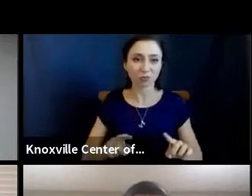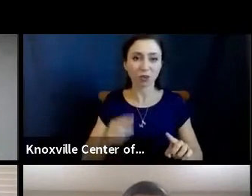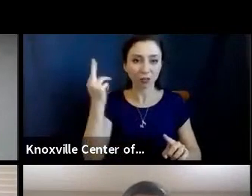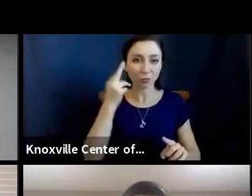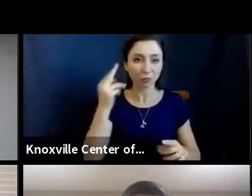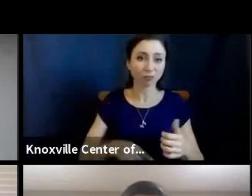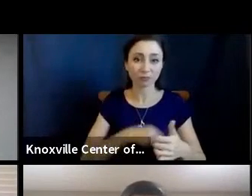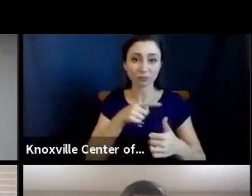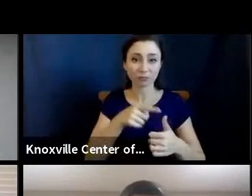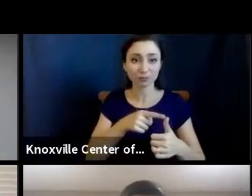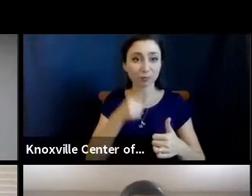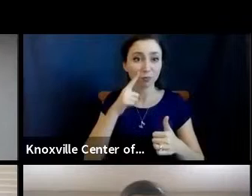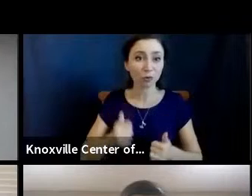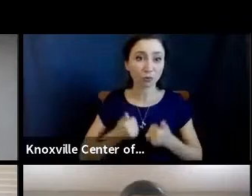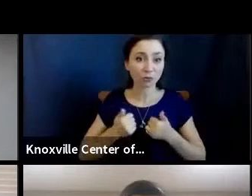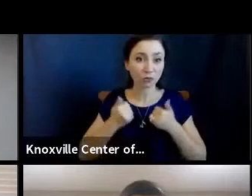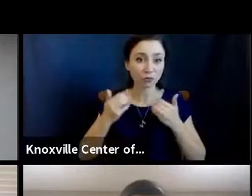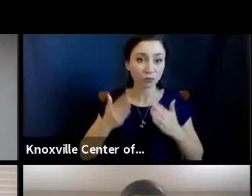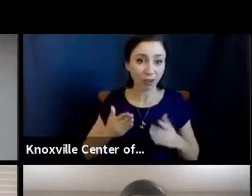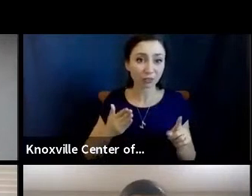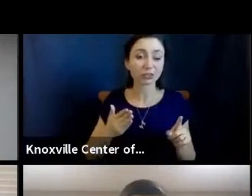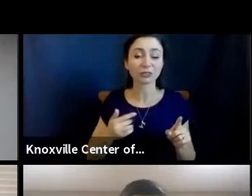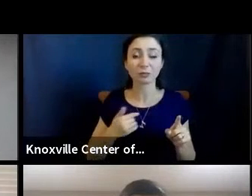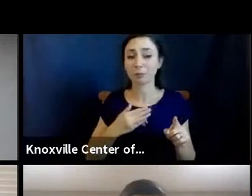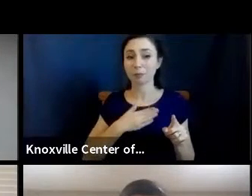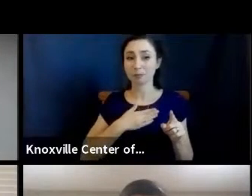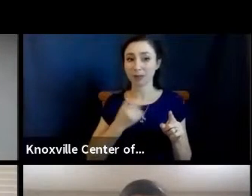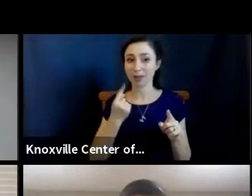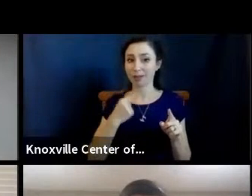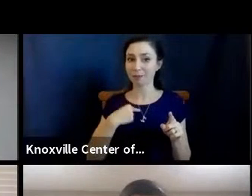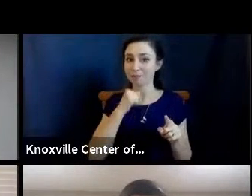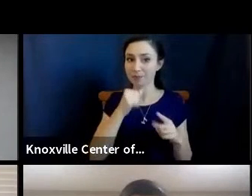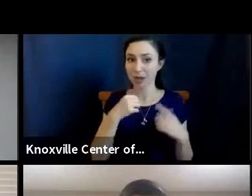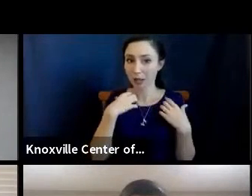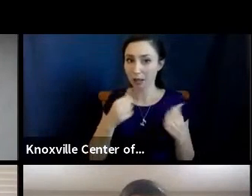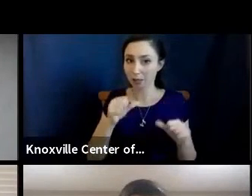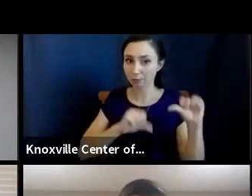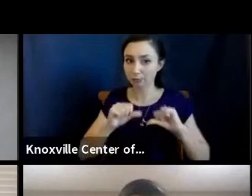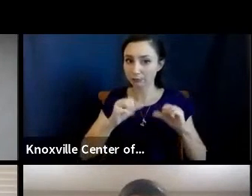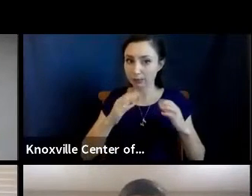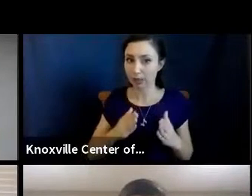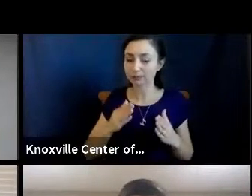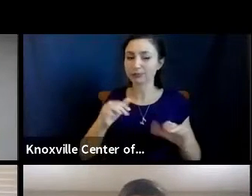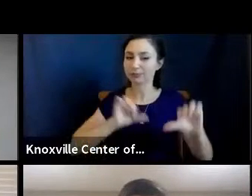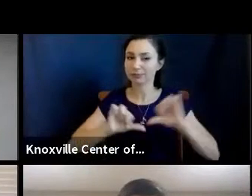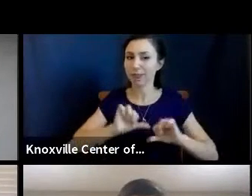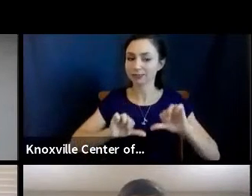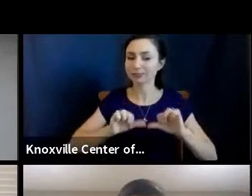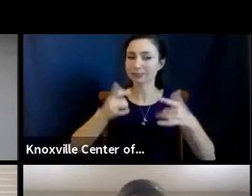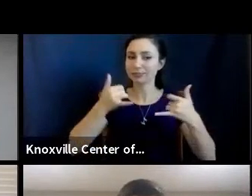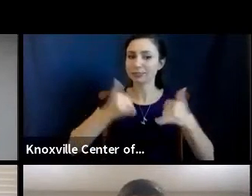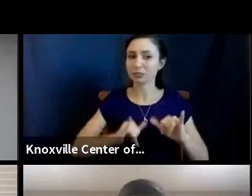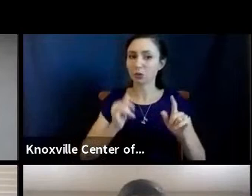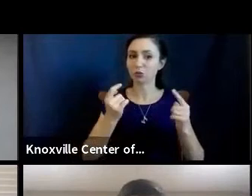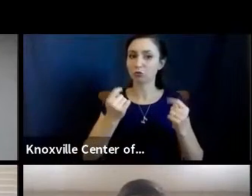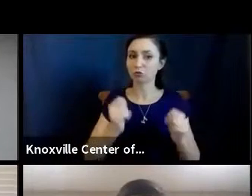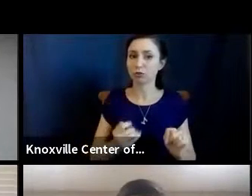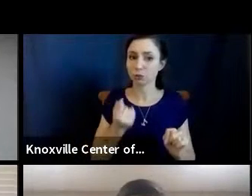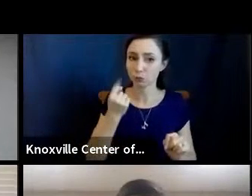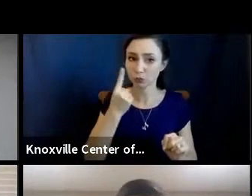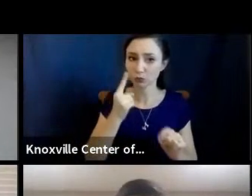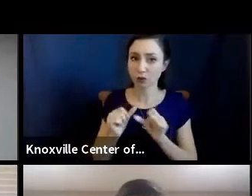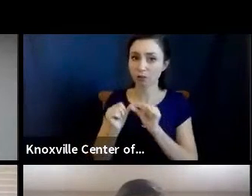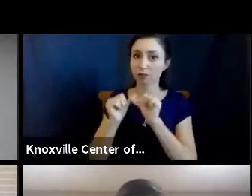among the survivors, my understanding is that I'm not a health scientist, that science is still trying to understand the long-term ramifications